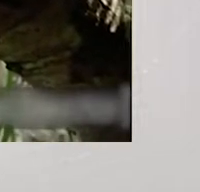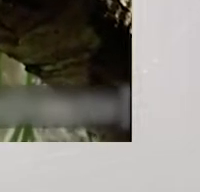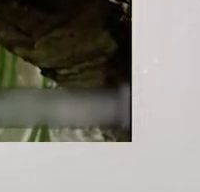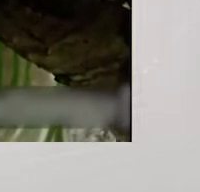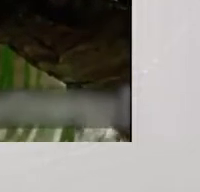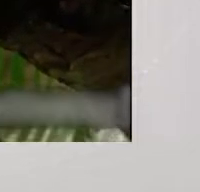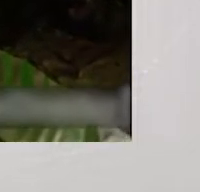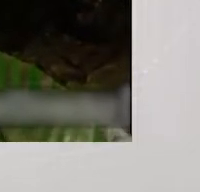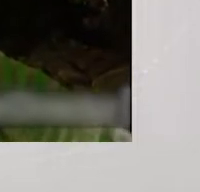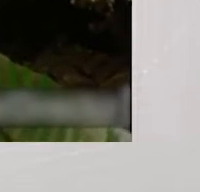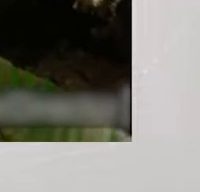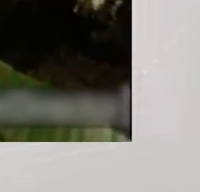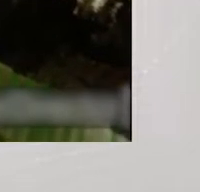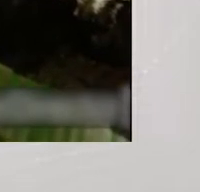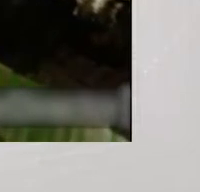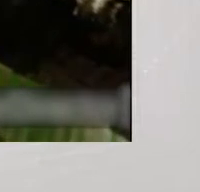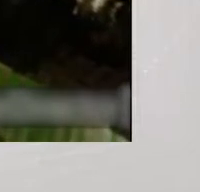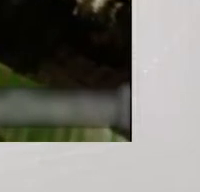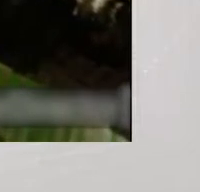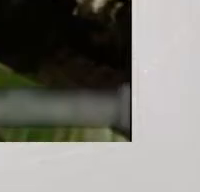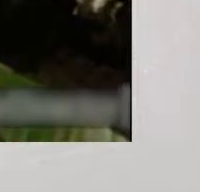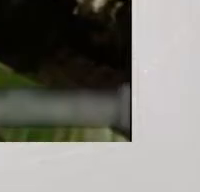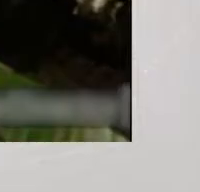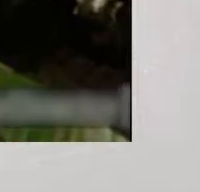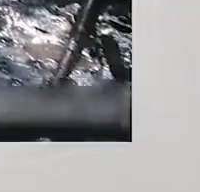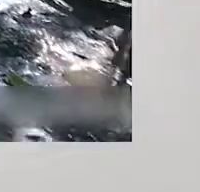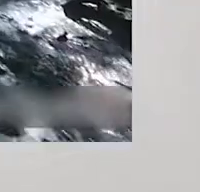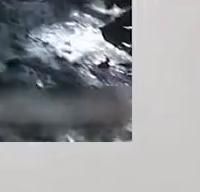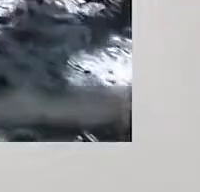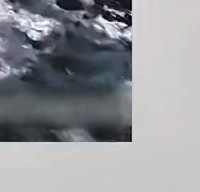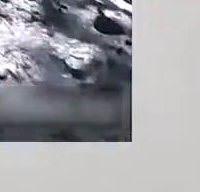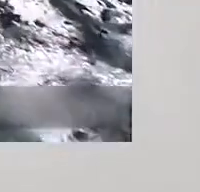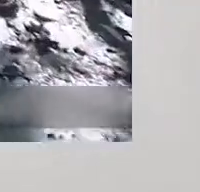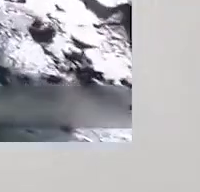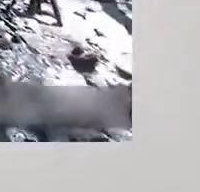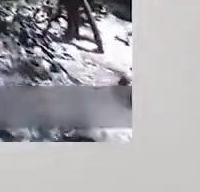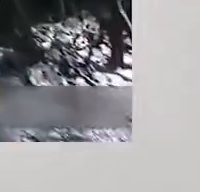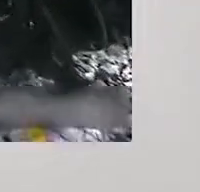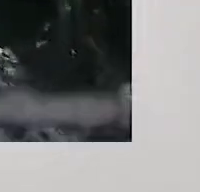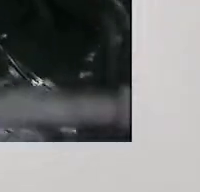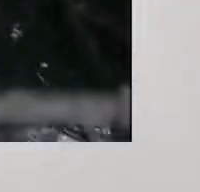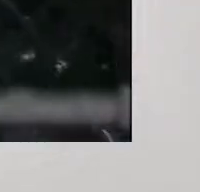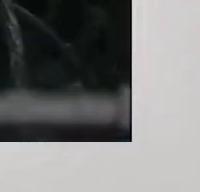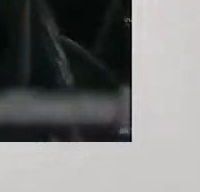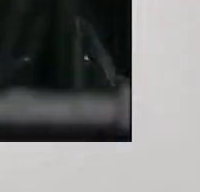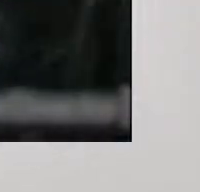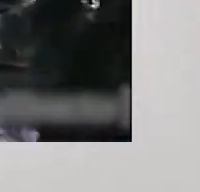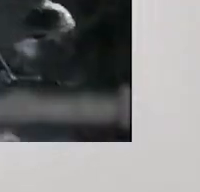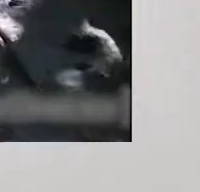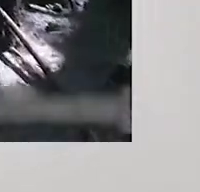ancestors first appeared about 270 million years ago, have been found on the limestone hills of